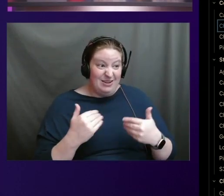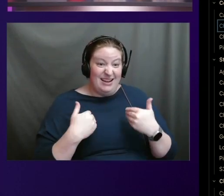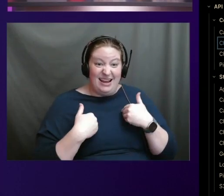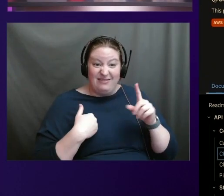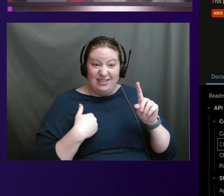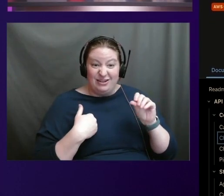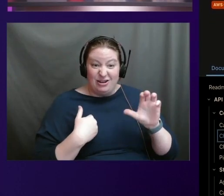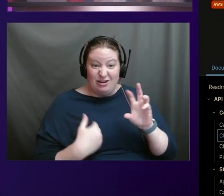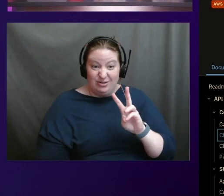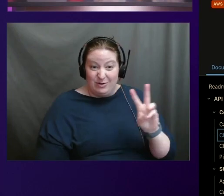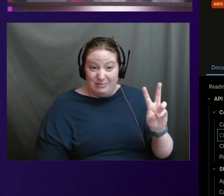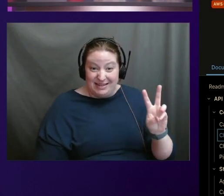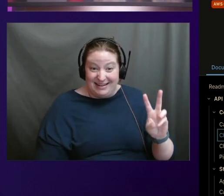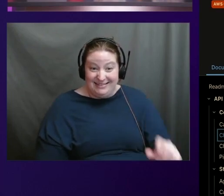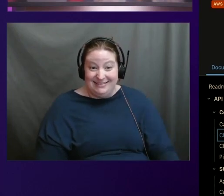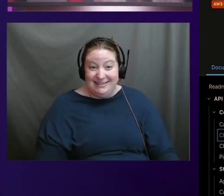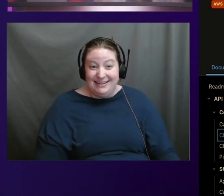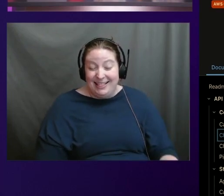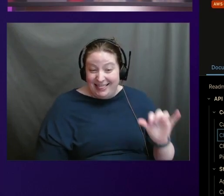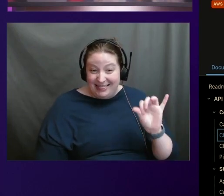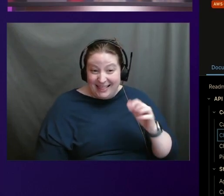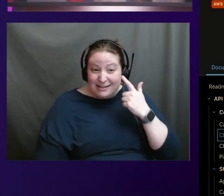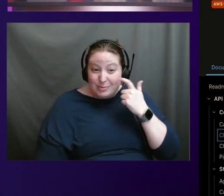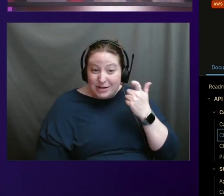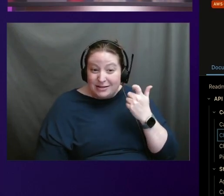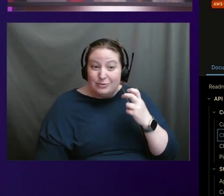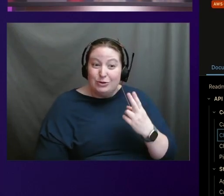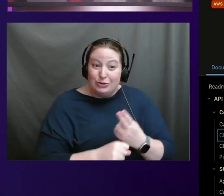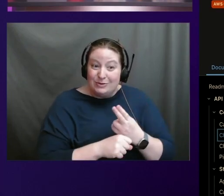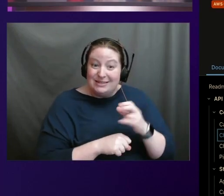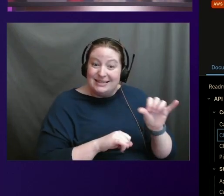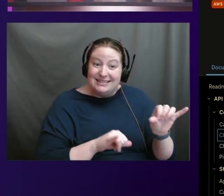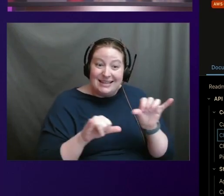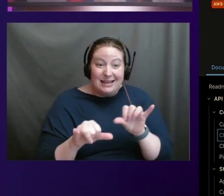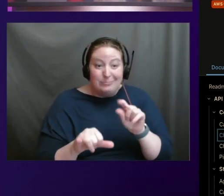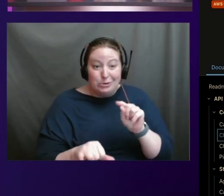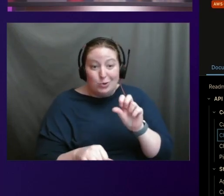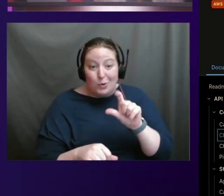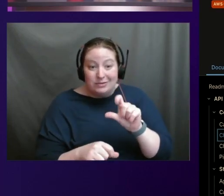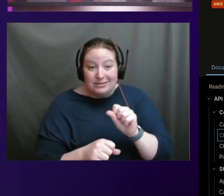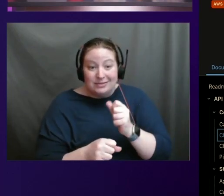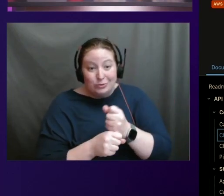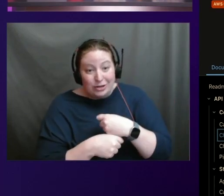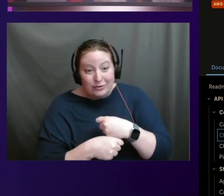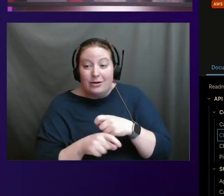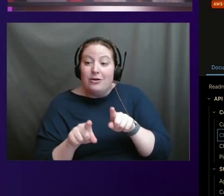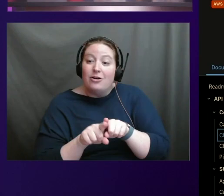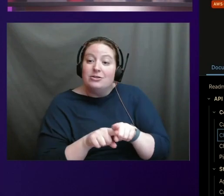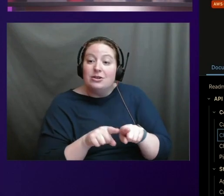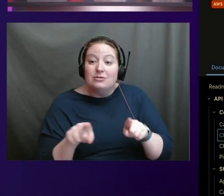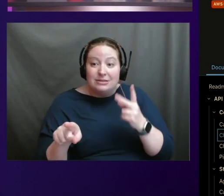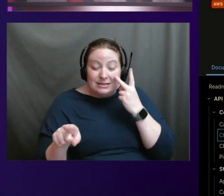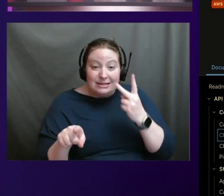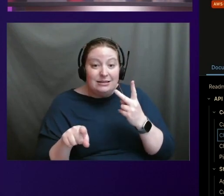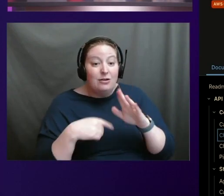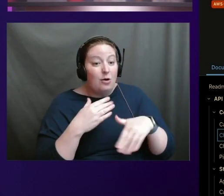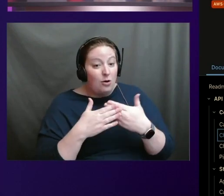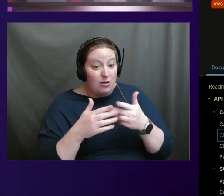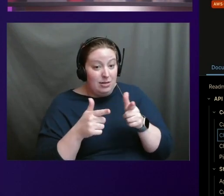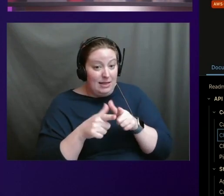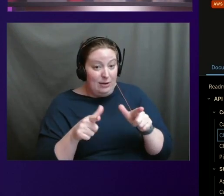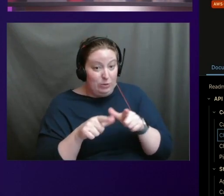website, and that's because we use the same sets of tools to generate them. You can also see that this is in all of the languages that we offer.